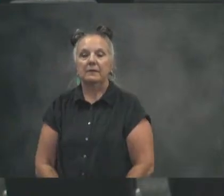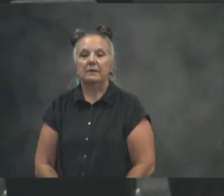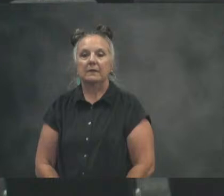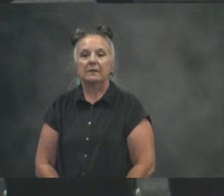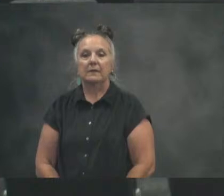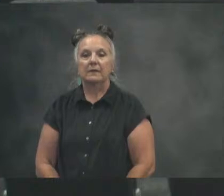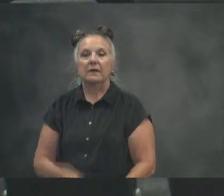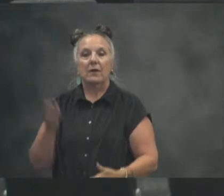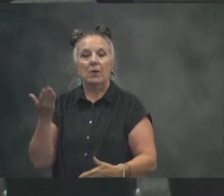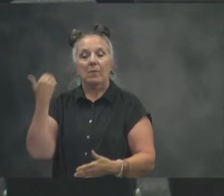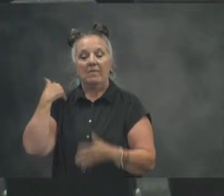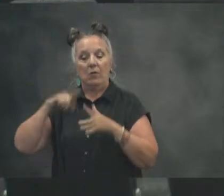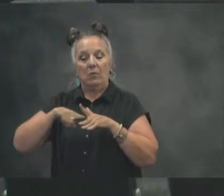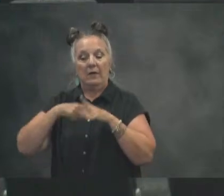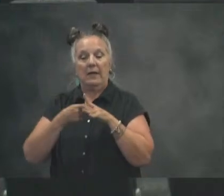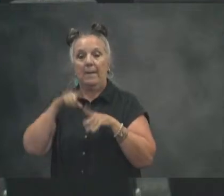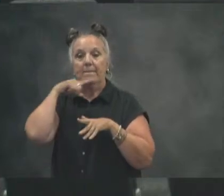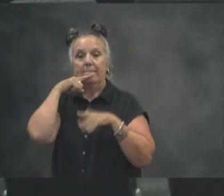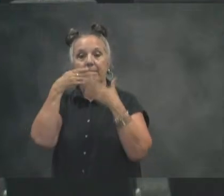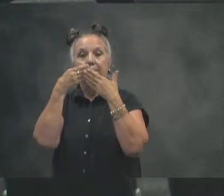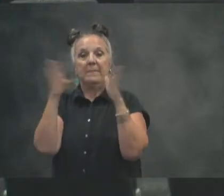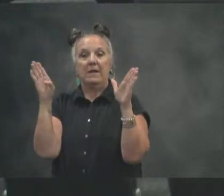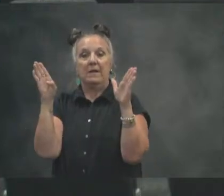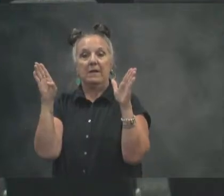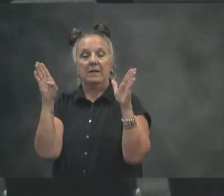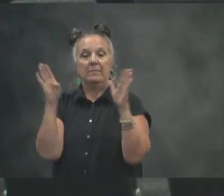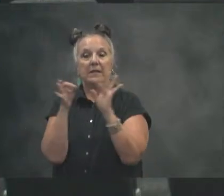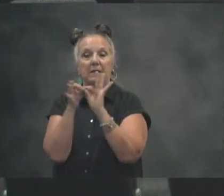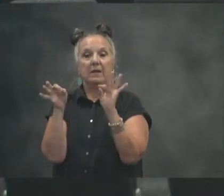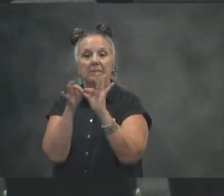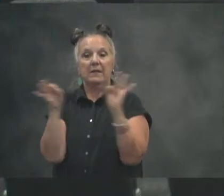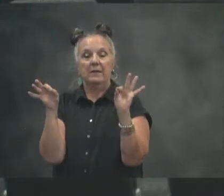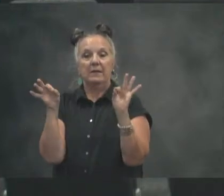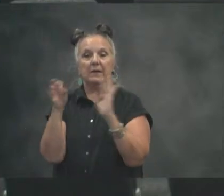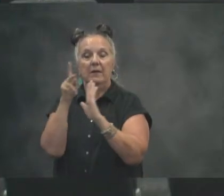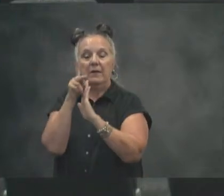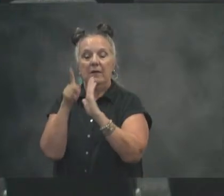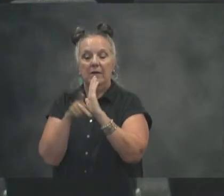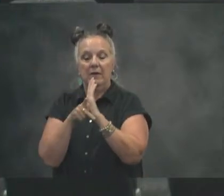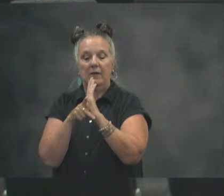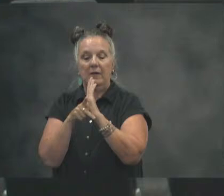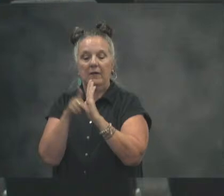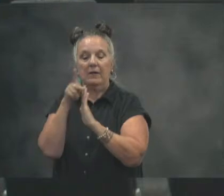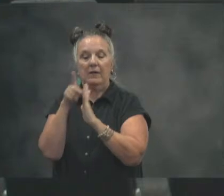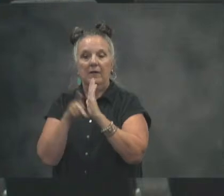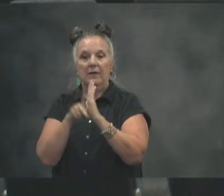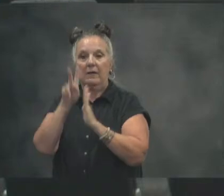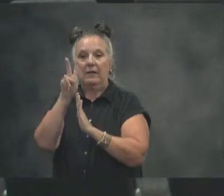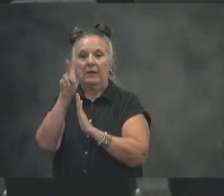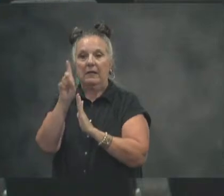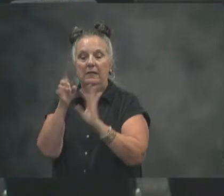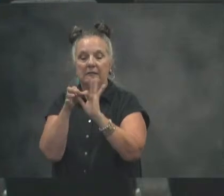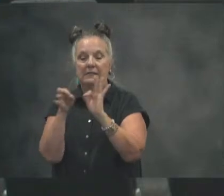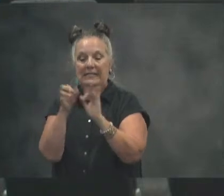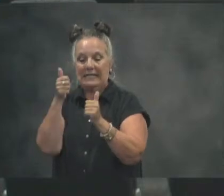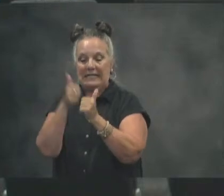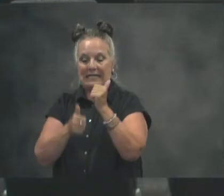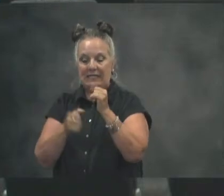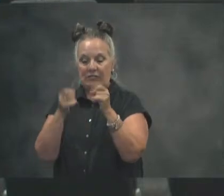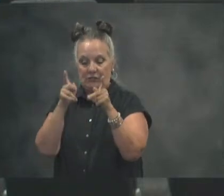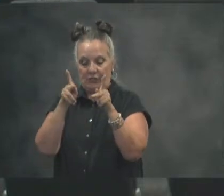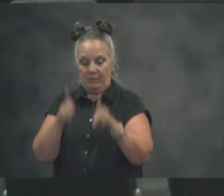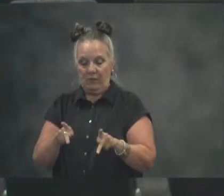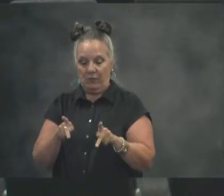Before we begin public comment, I'll read from Policy KD. Policy KD states, each person wishing